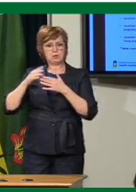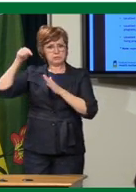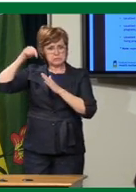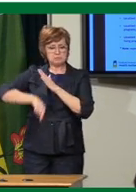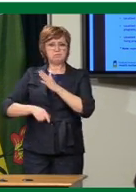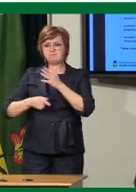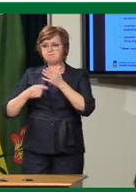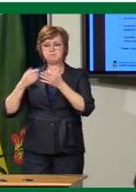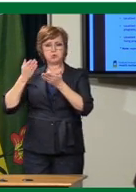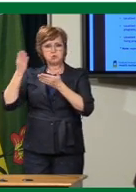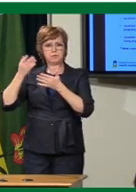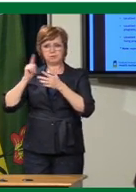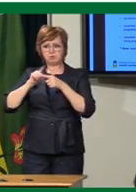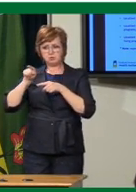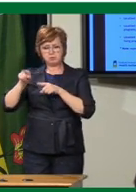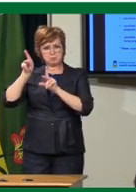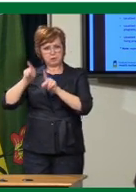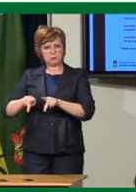staff to another